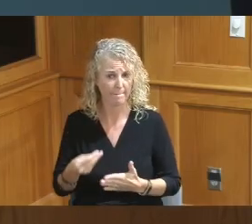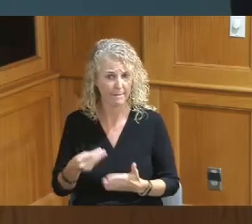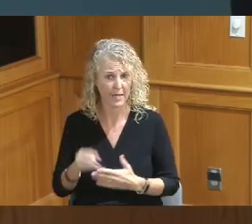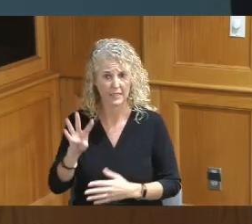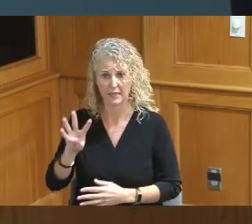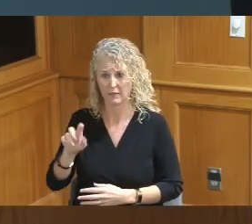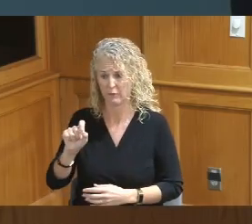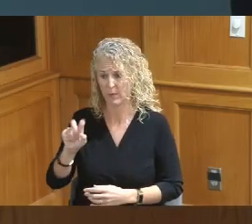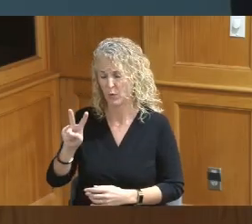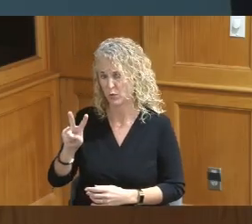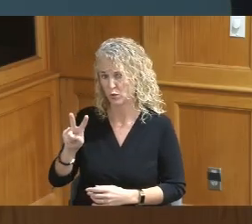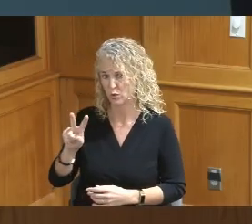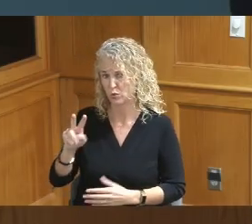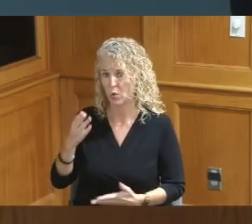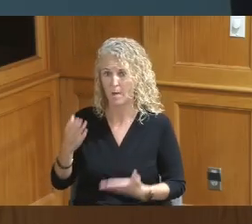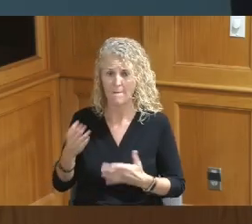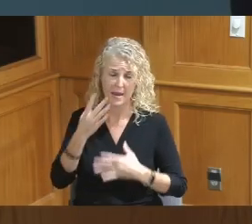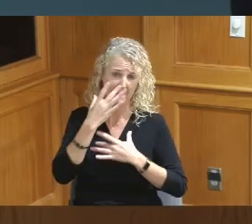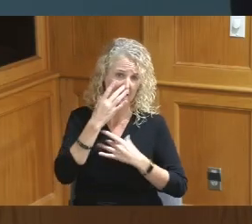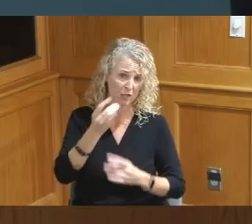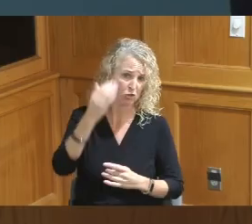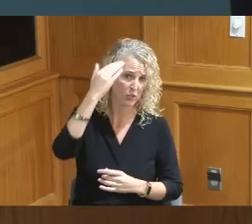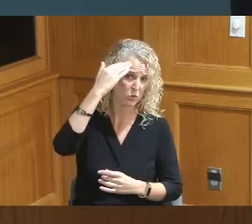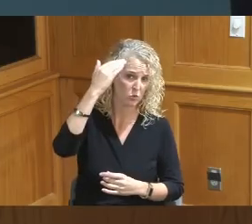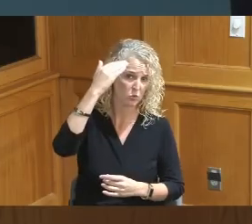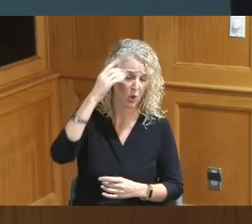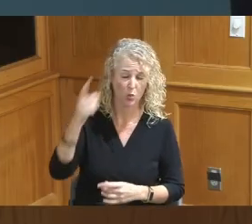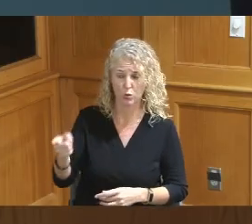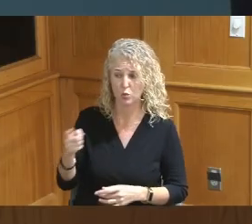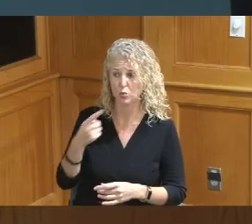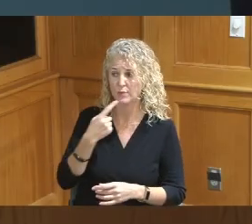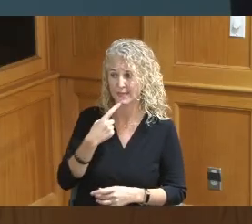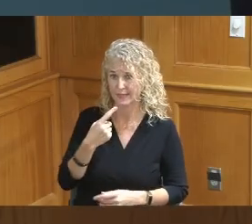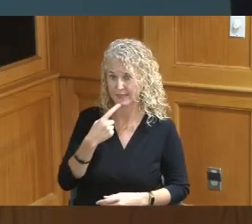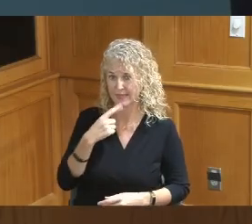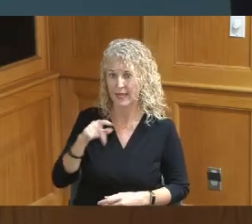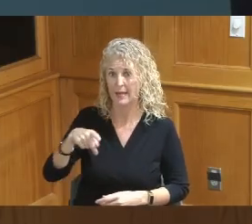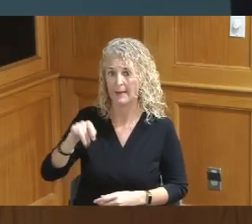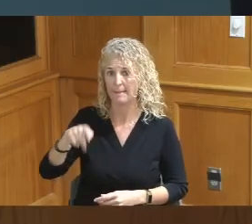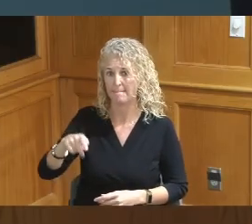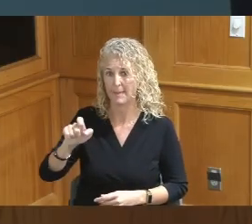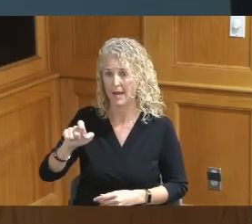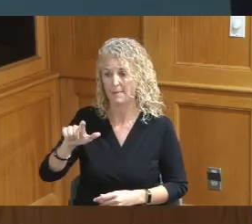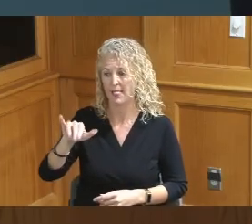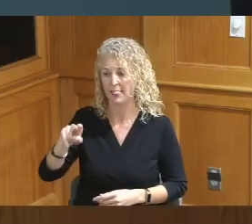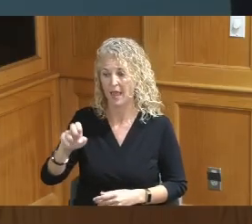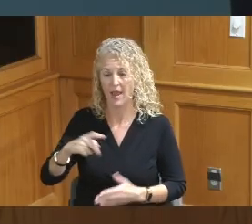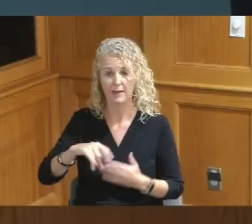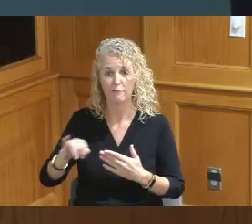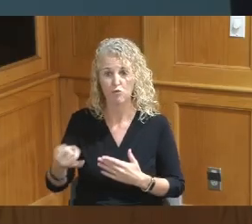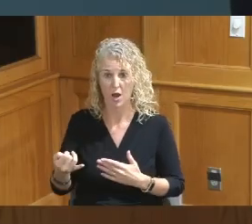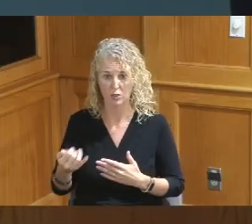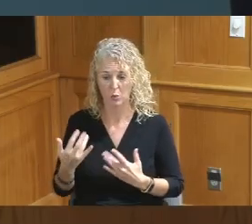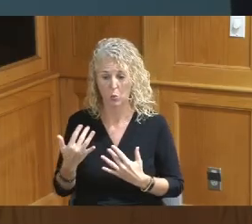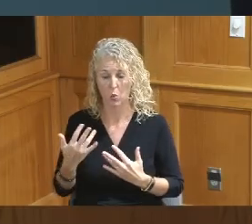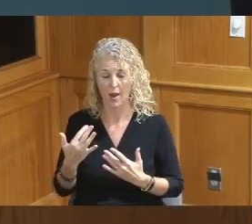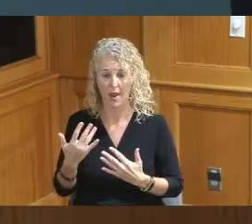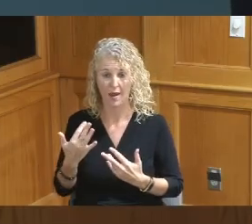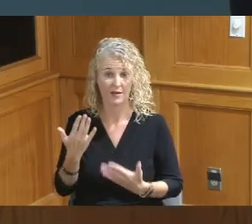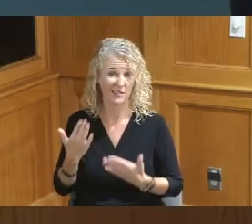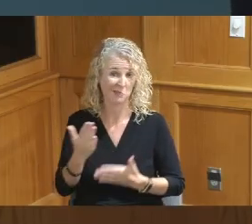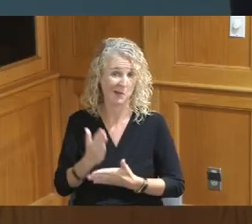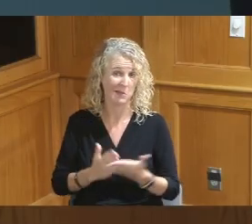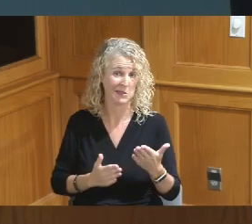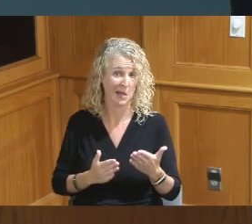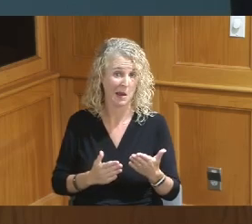we've allocated? Or it might be interesting to know, because you said there is a pipeline of projects, maybe some of